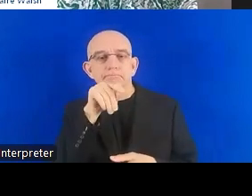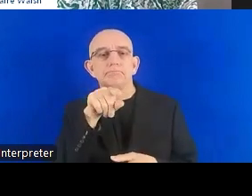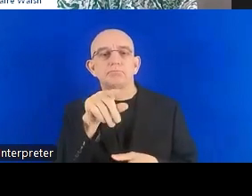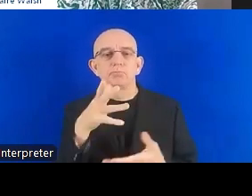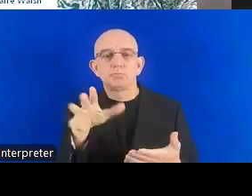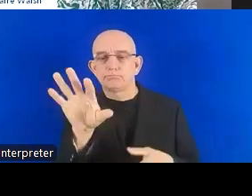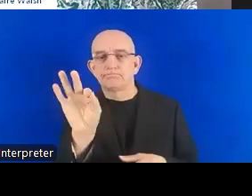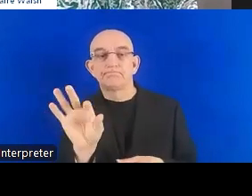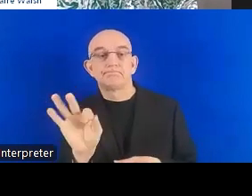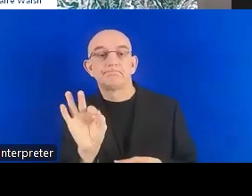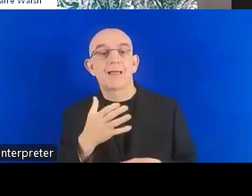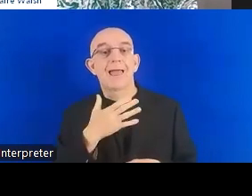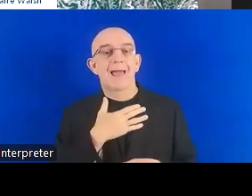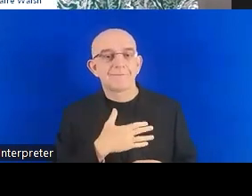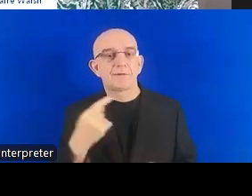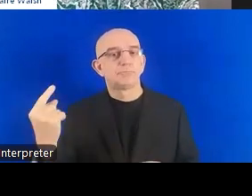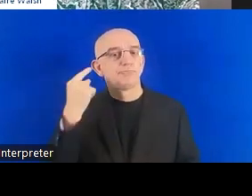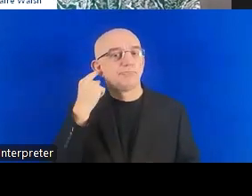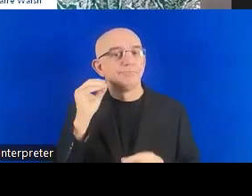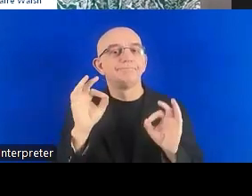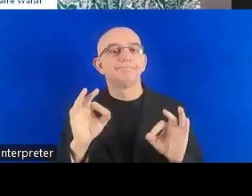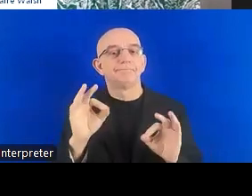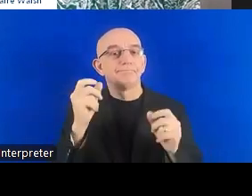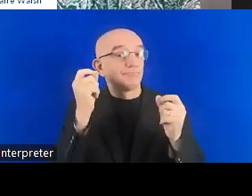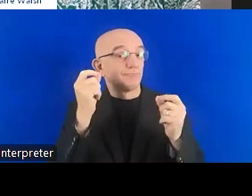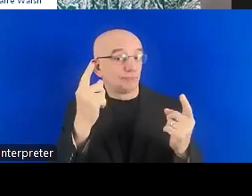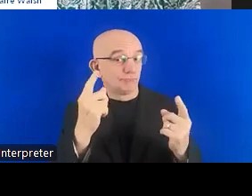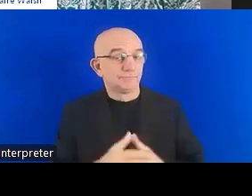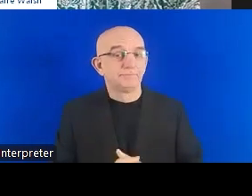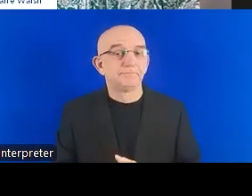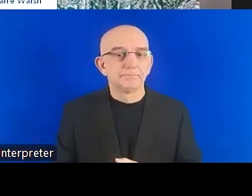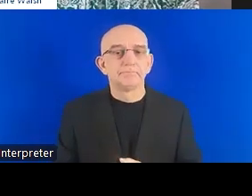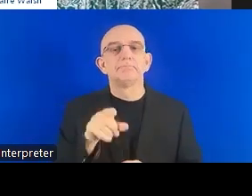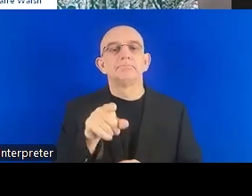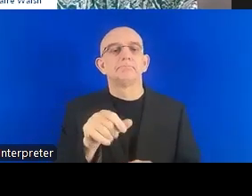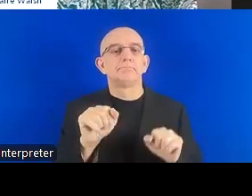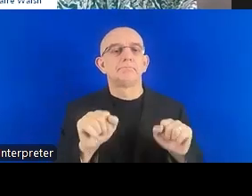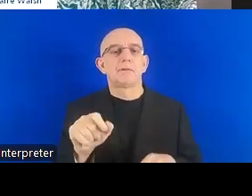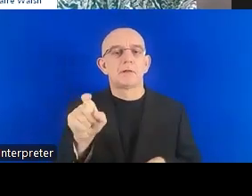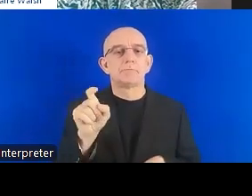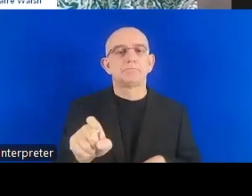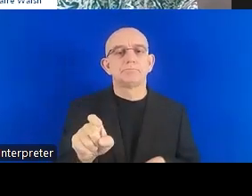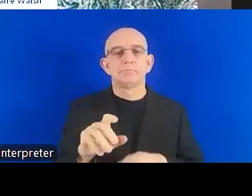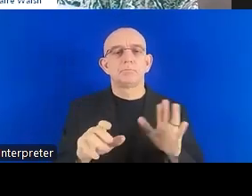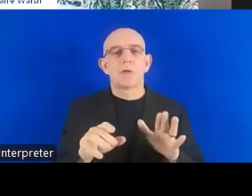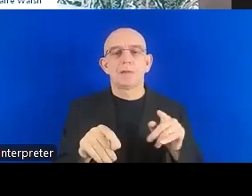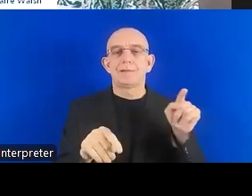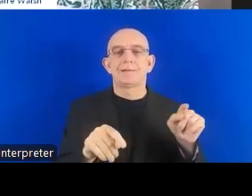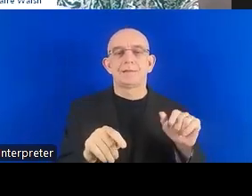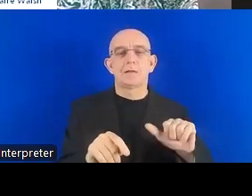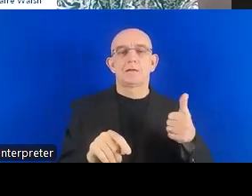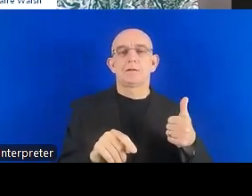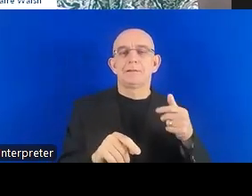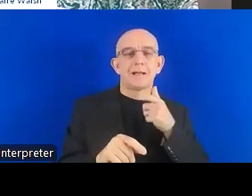during the webinar. To view captions in Zoom, click the Closed Captions CC button and then